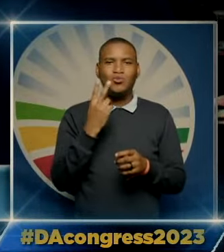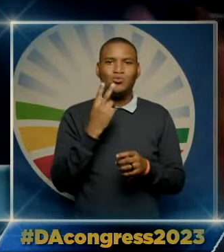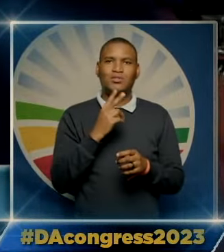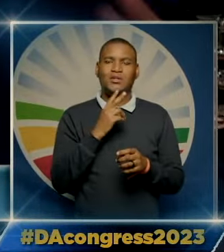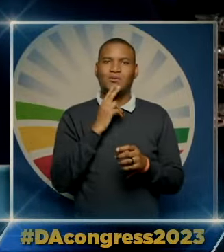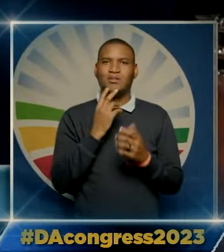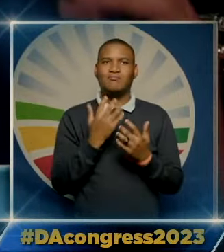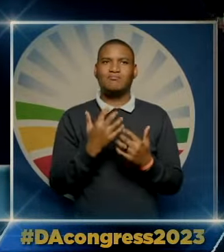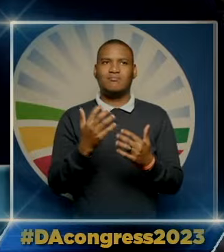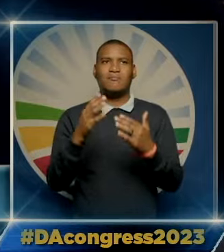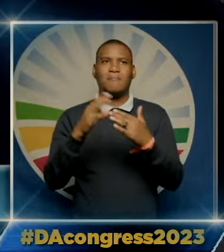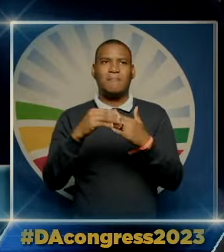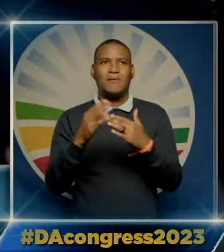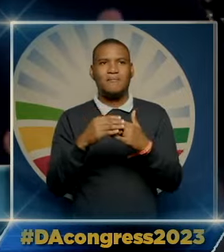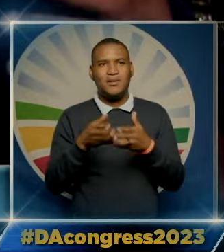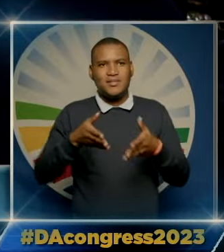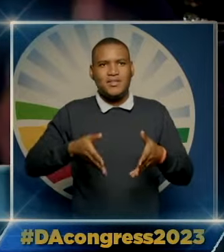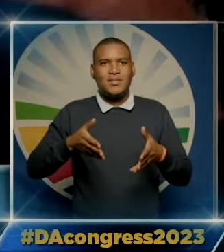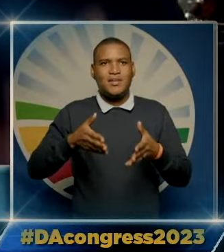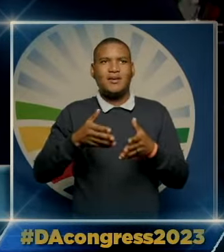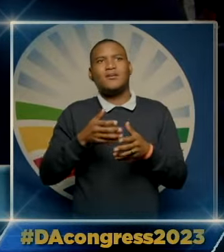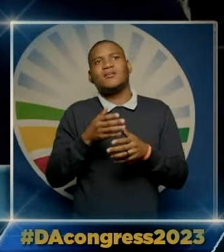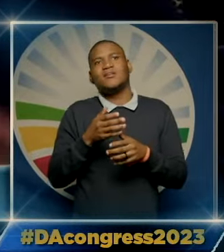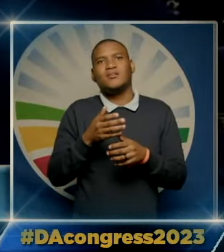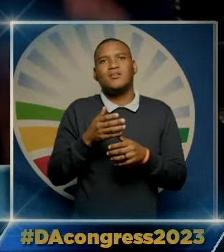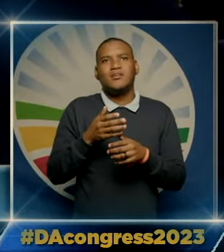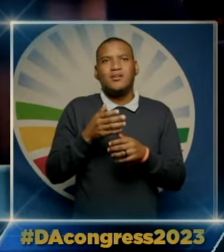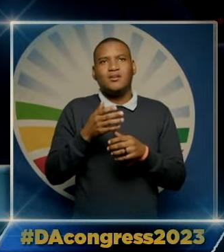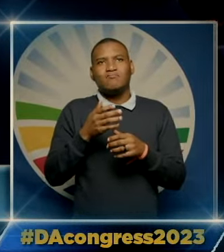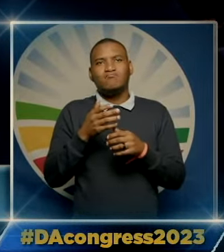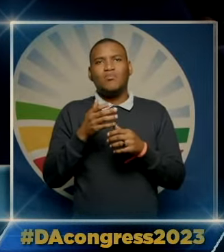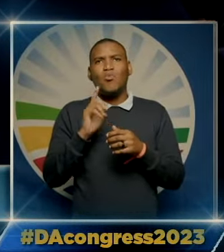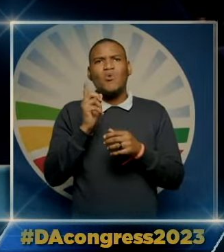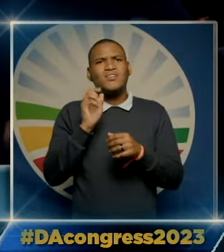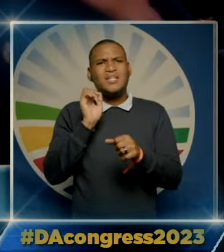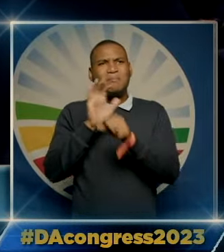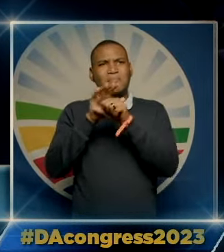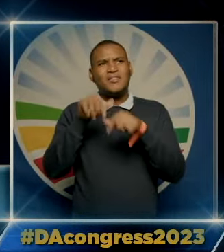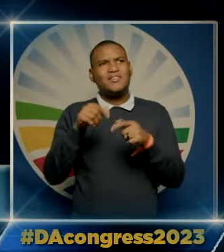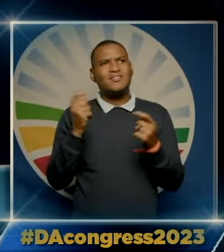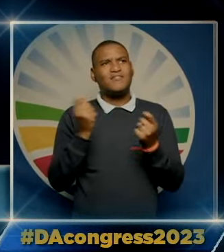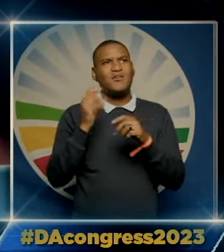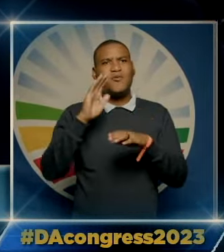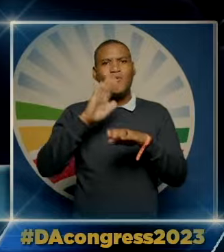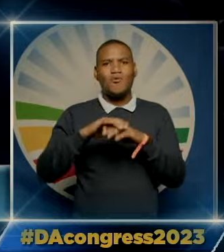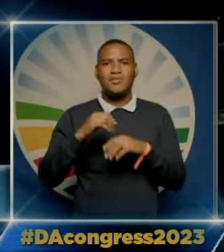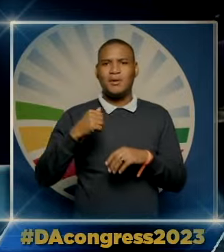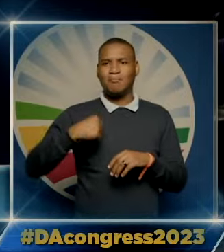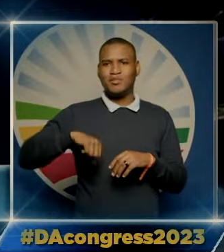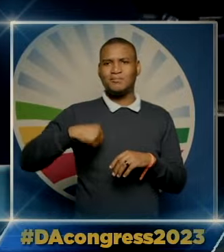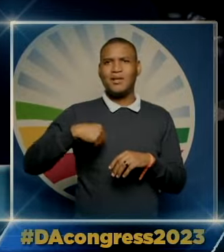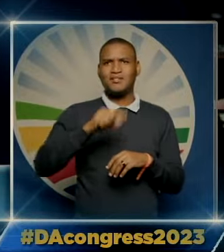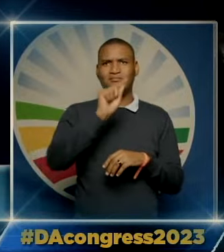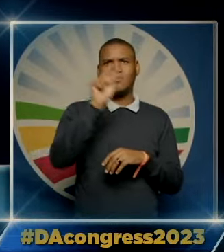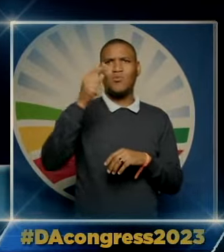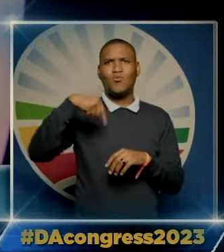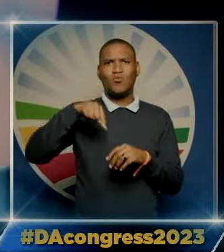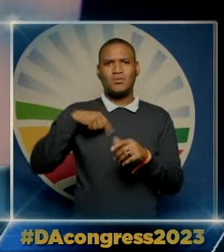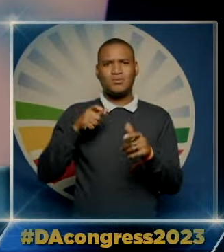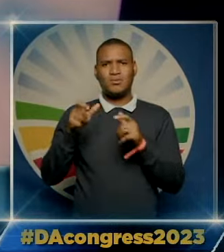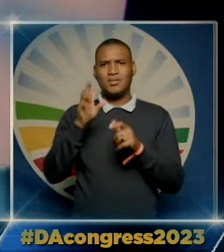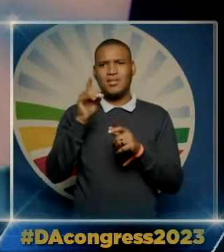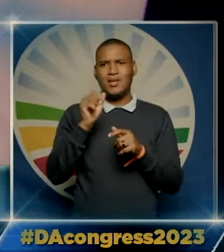delegates here today at Congress. What is the impact of this event on the municipalities where we govern? So the DA will